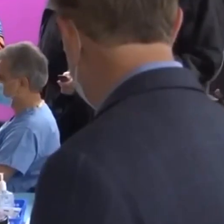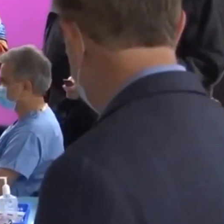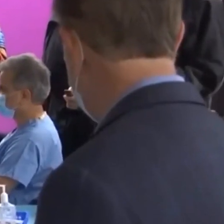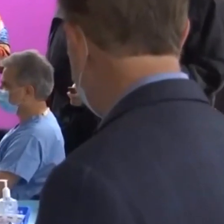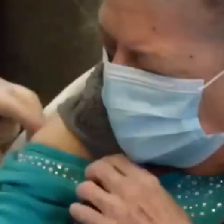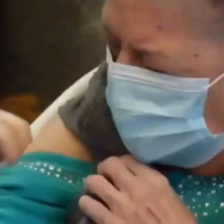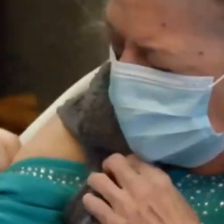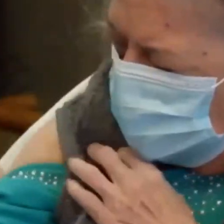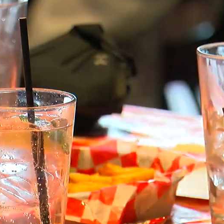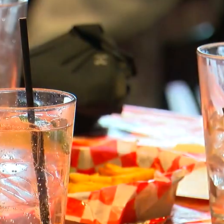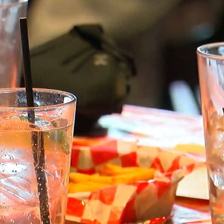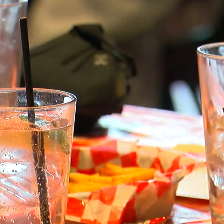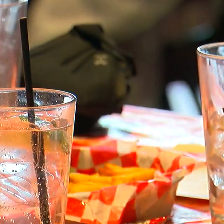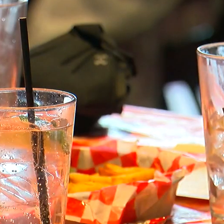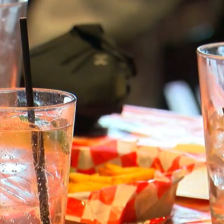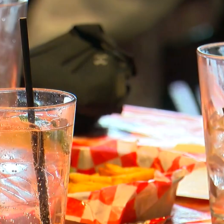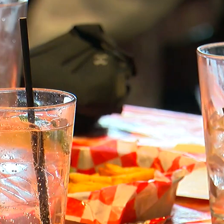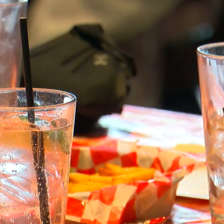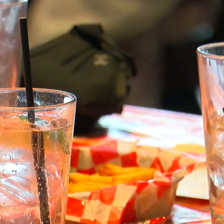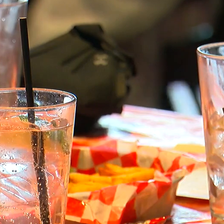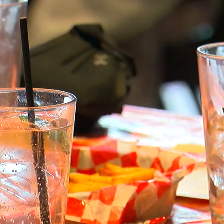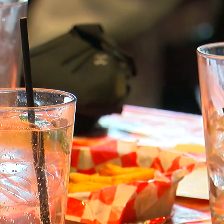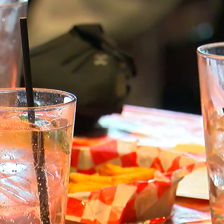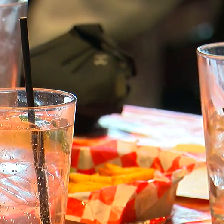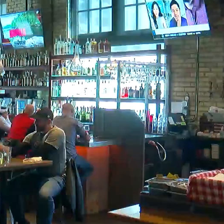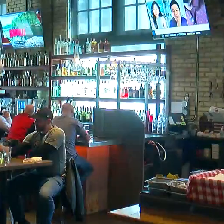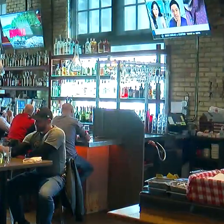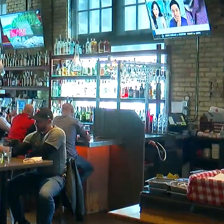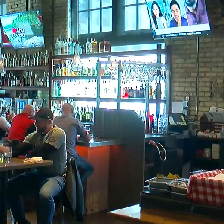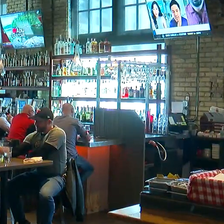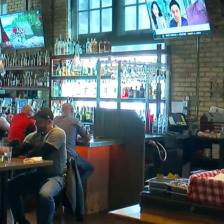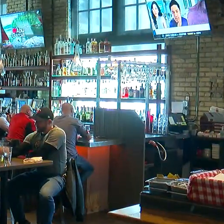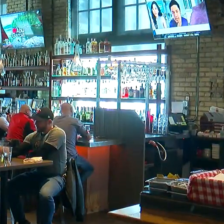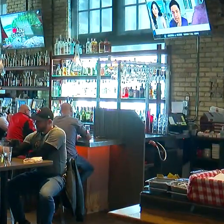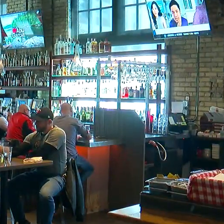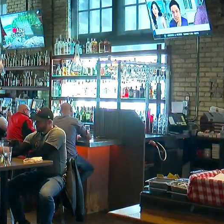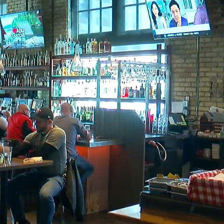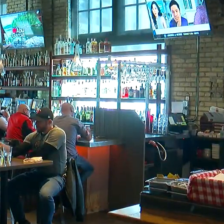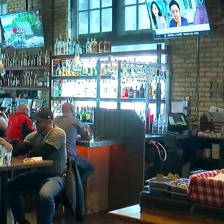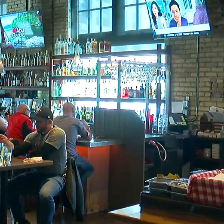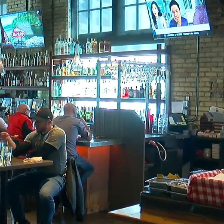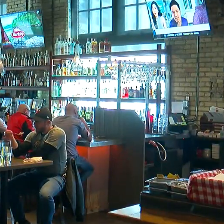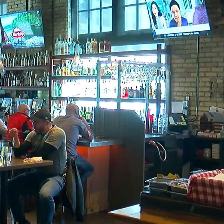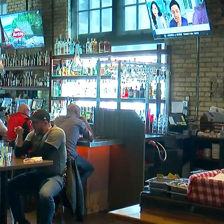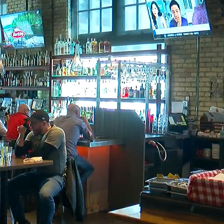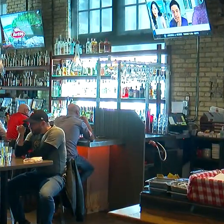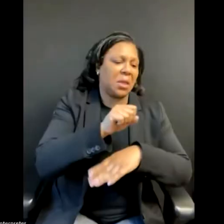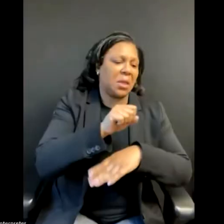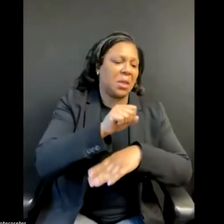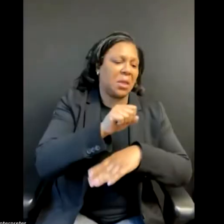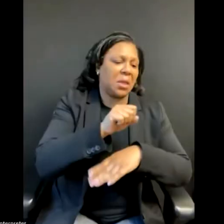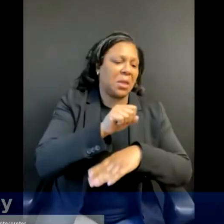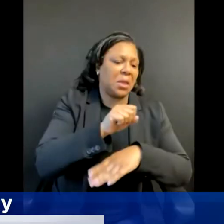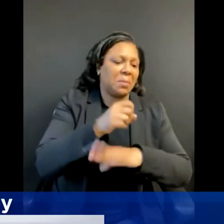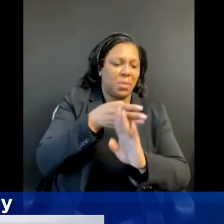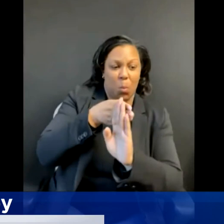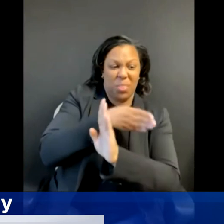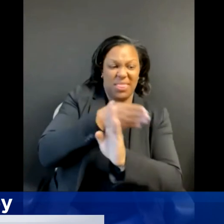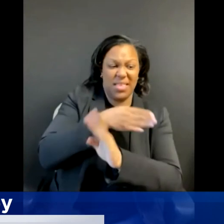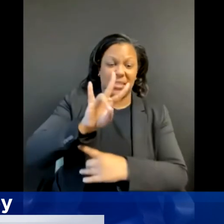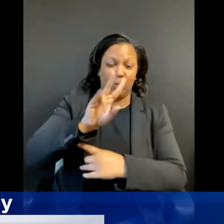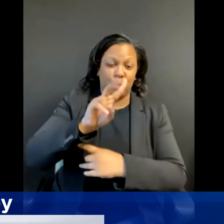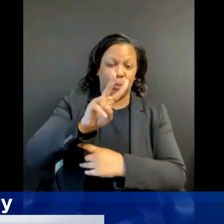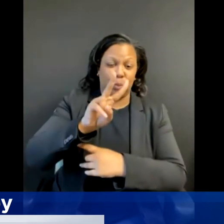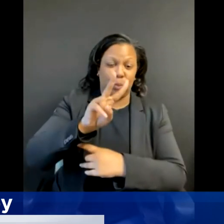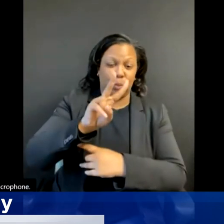of COVID-19. They say the mandate is one way to make sure businesses stay open and people stay safe. The surge in COVID cases across our